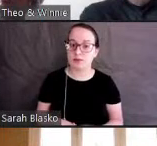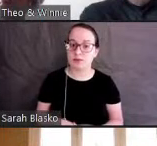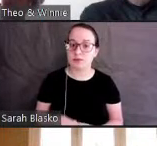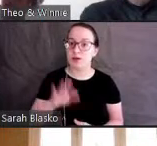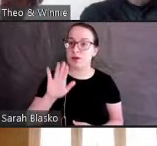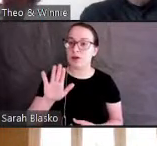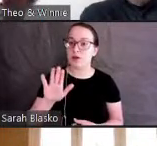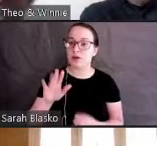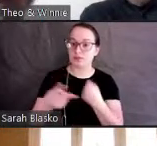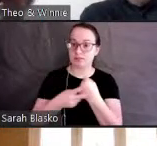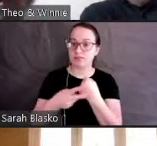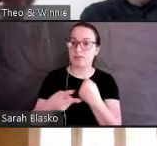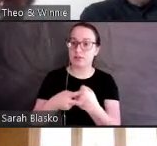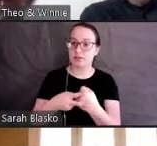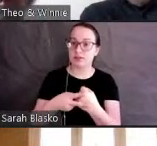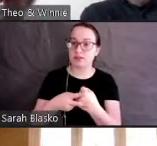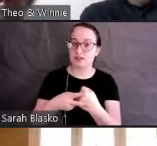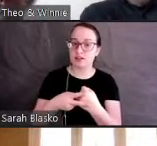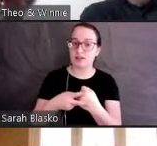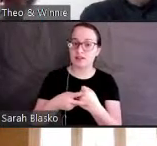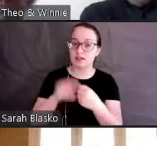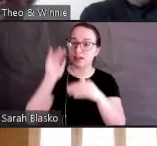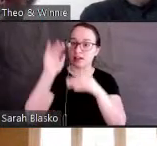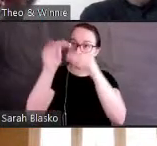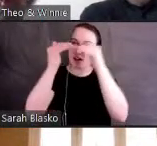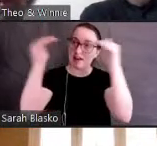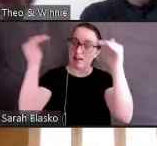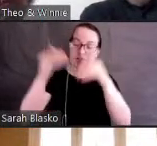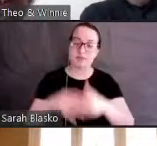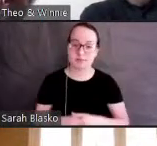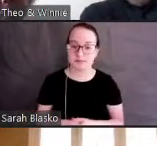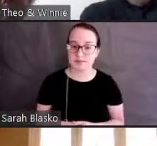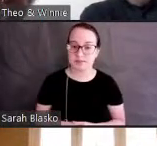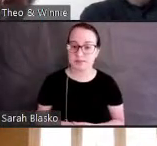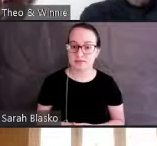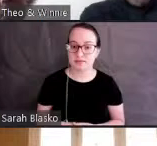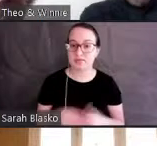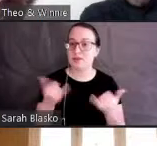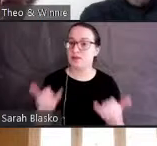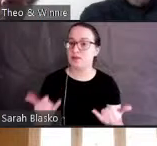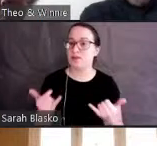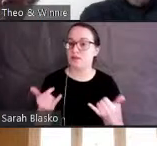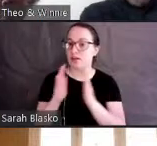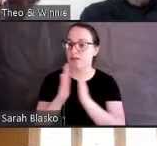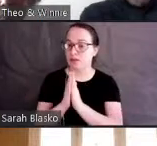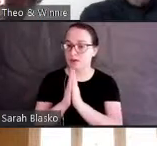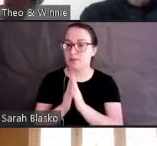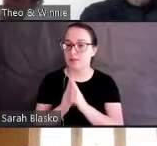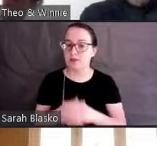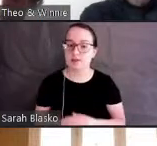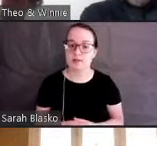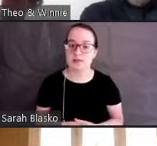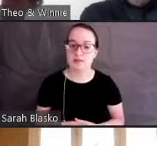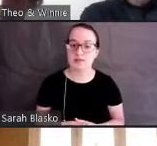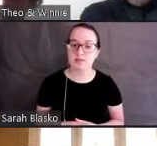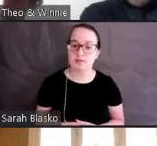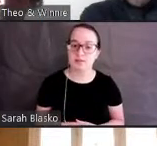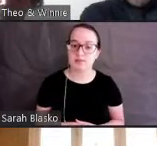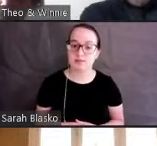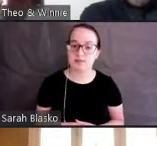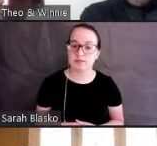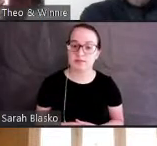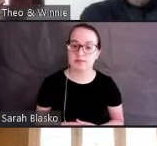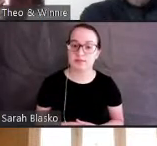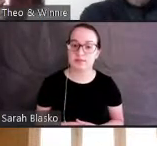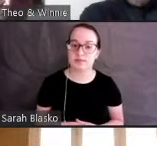heaven. So with that, let's go to God in prayer. As Bill said, hopefully that inspires you. It was a bit of